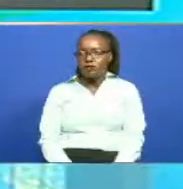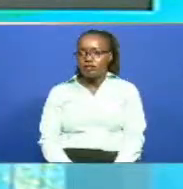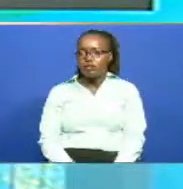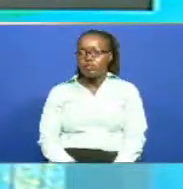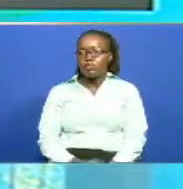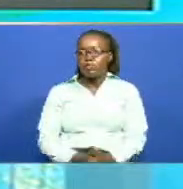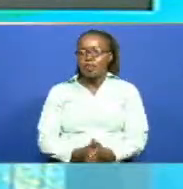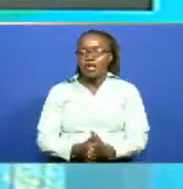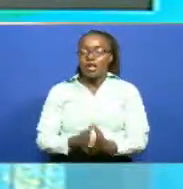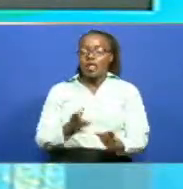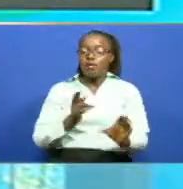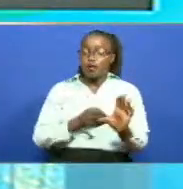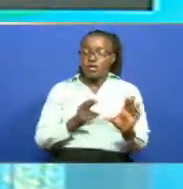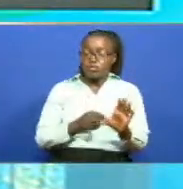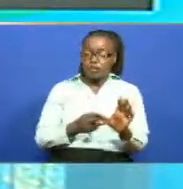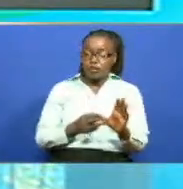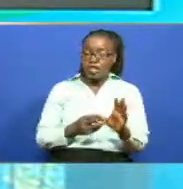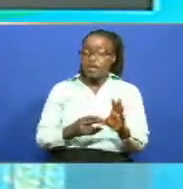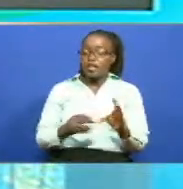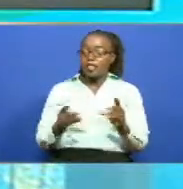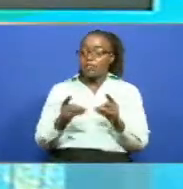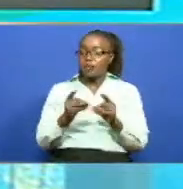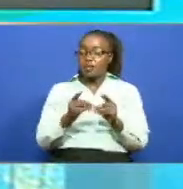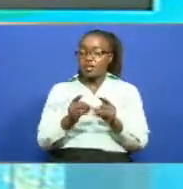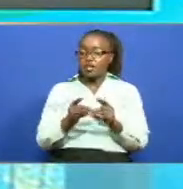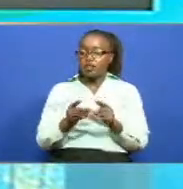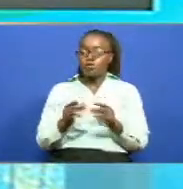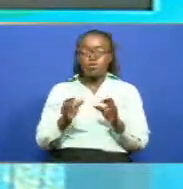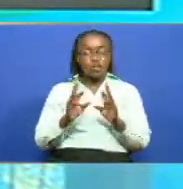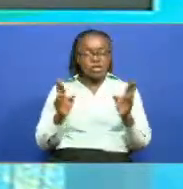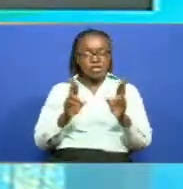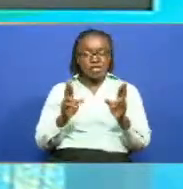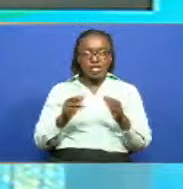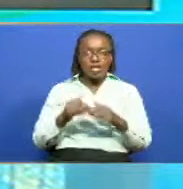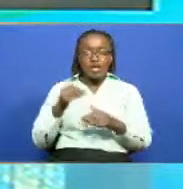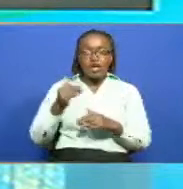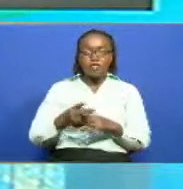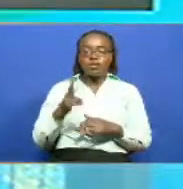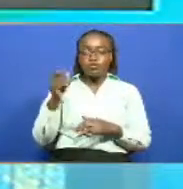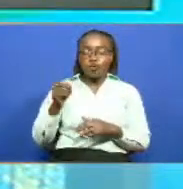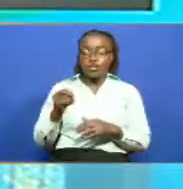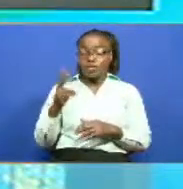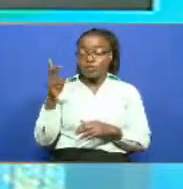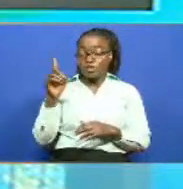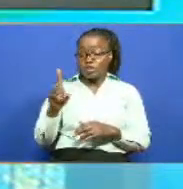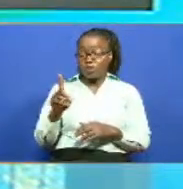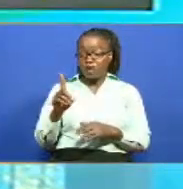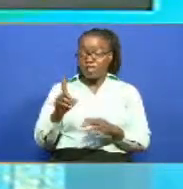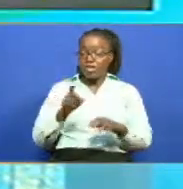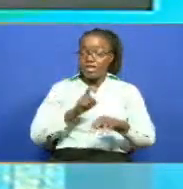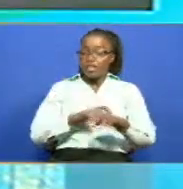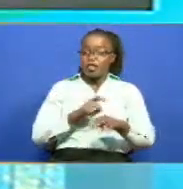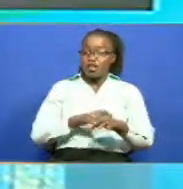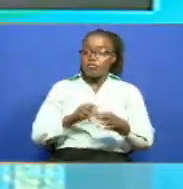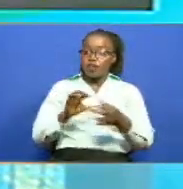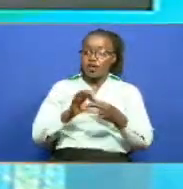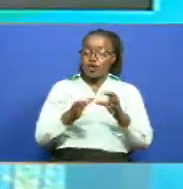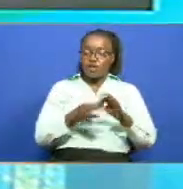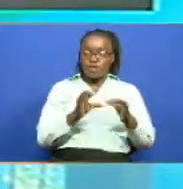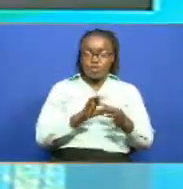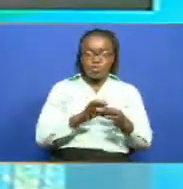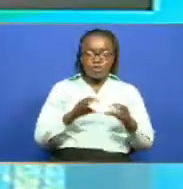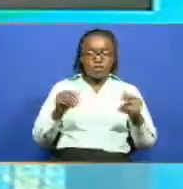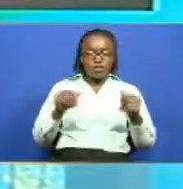Doha Diamond League meeting to get in shape ahead of a grueling 2021 season where Olympic Games qualification will be at